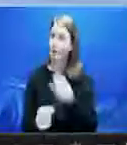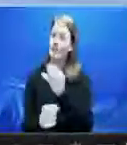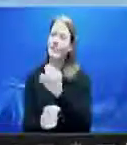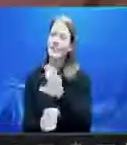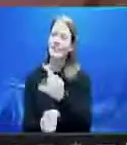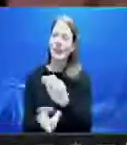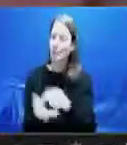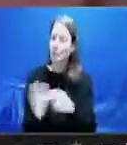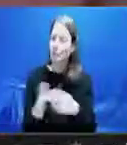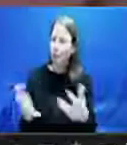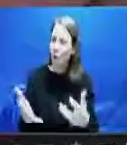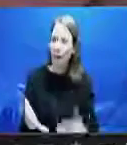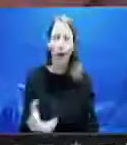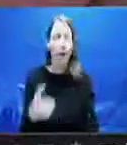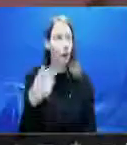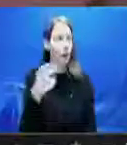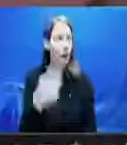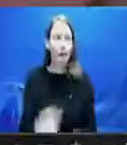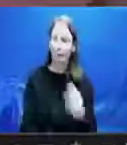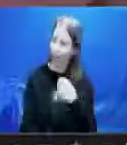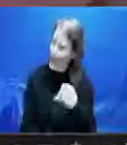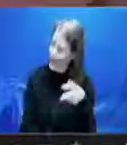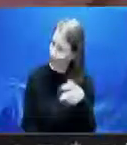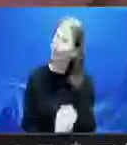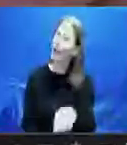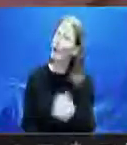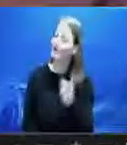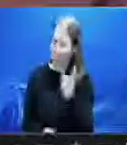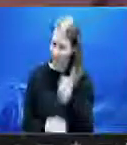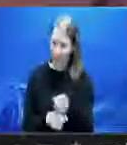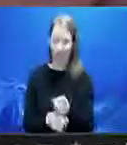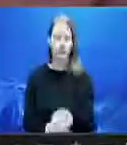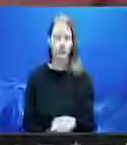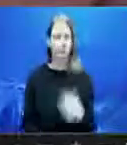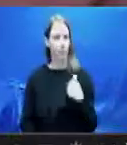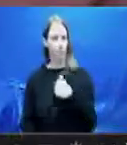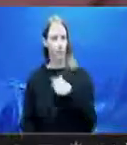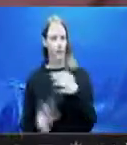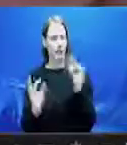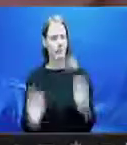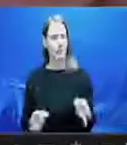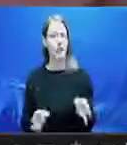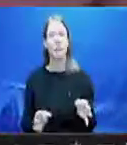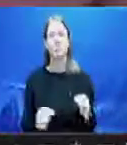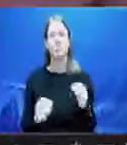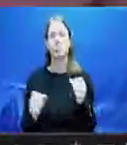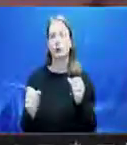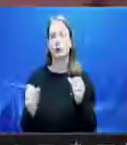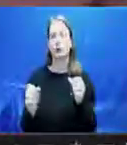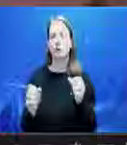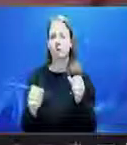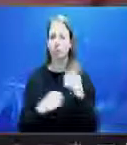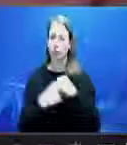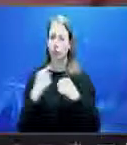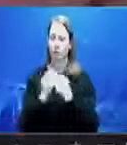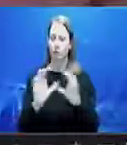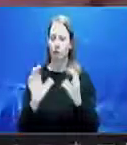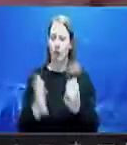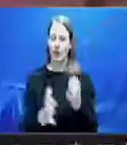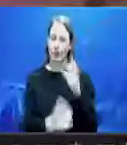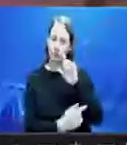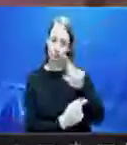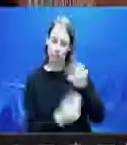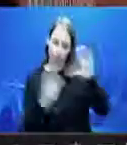We decided to structure it in a way that, as far as the Common Core standards were concerned, to address precision. We were